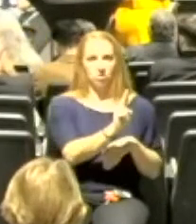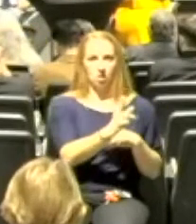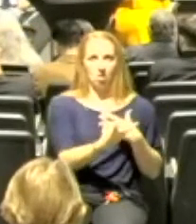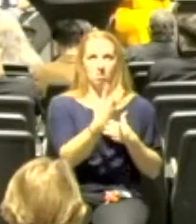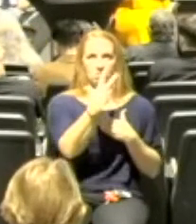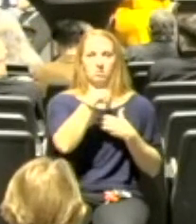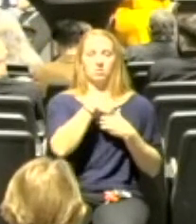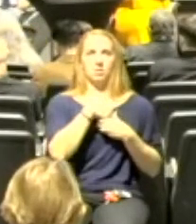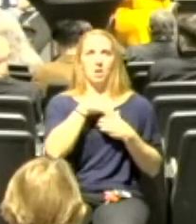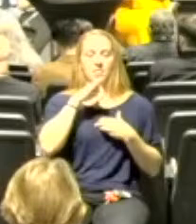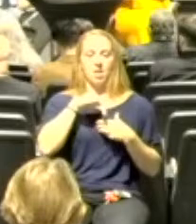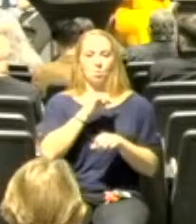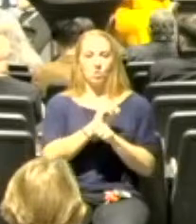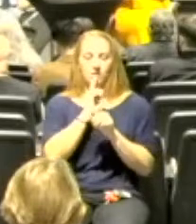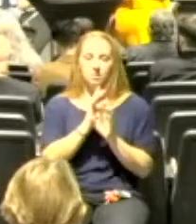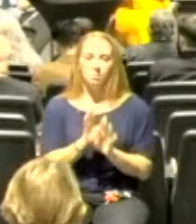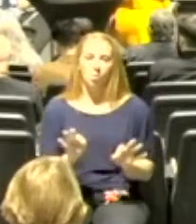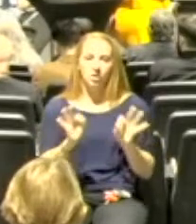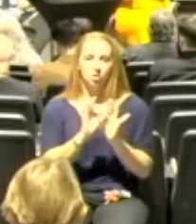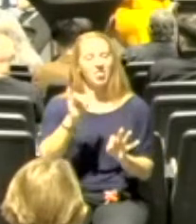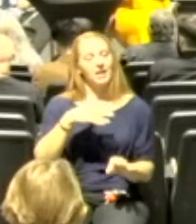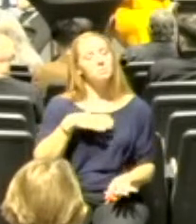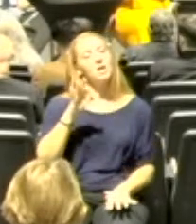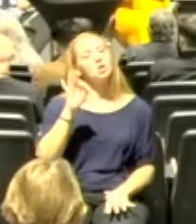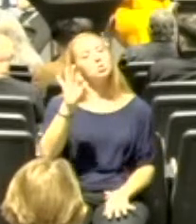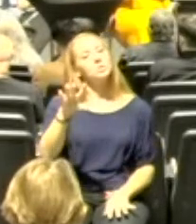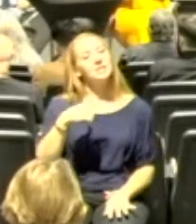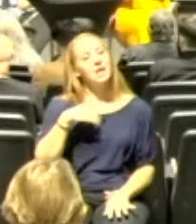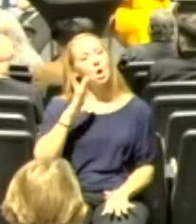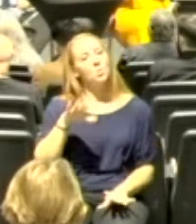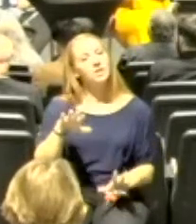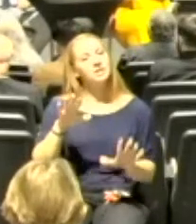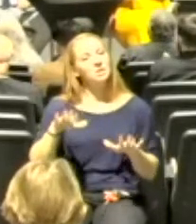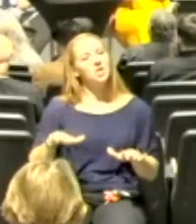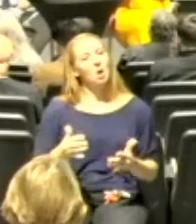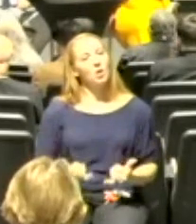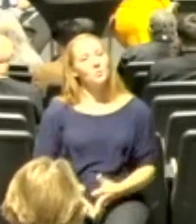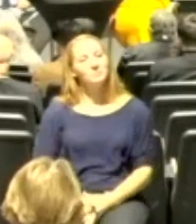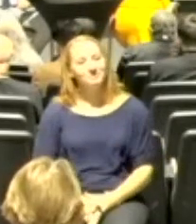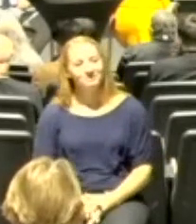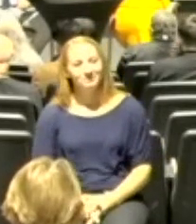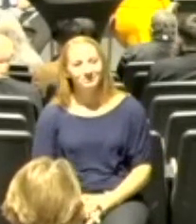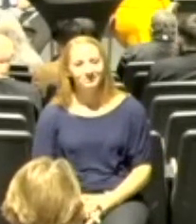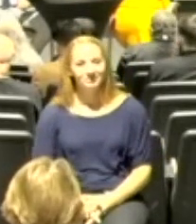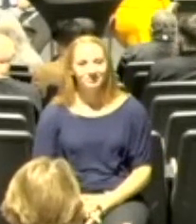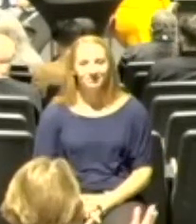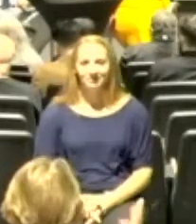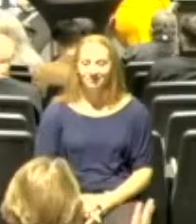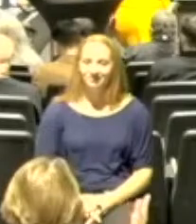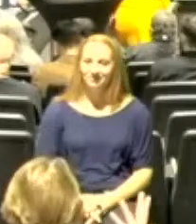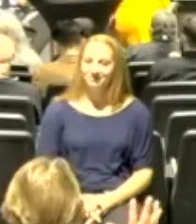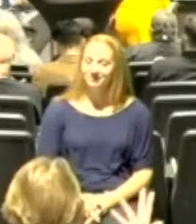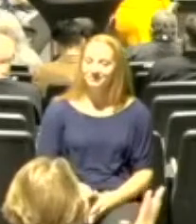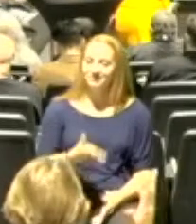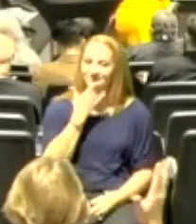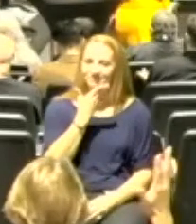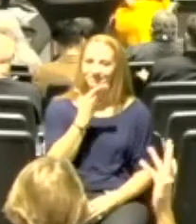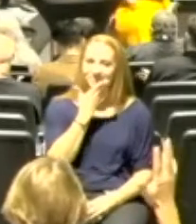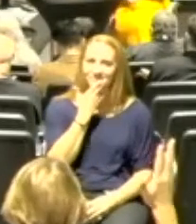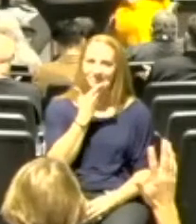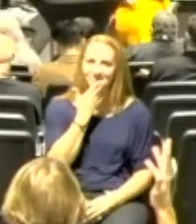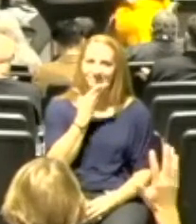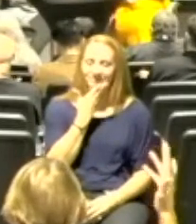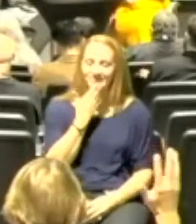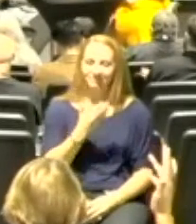work is important. So that's my two cents, and I'm going to simmer down now. Look at that. I love it. Well, you're leading us brilliantly. Thank you. Thank you.